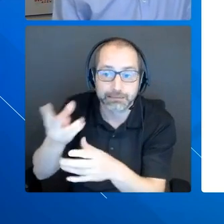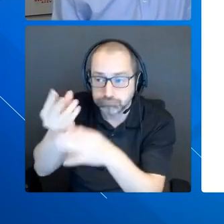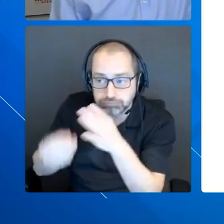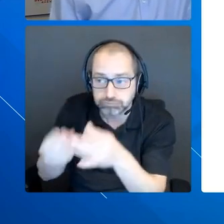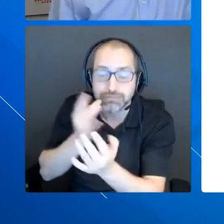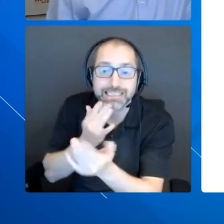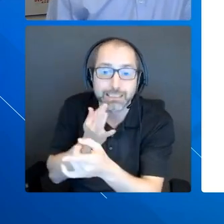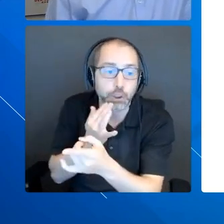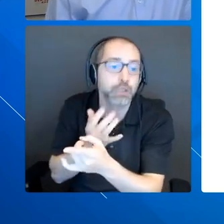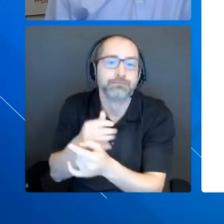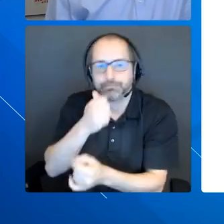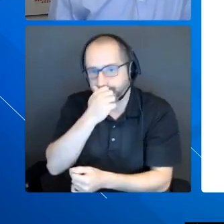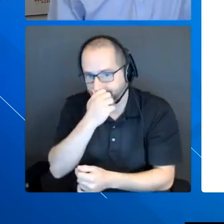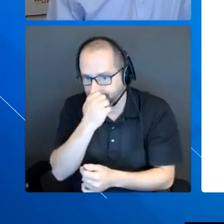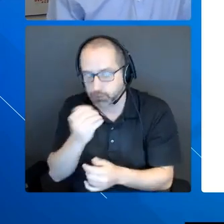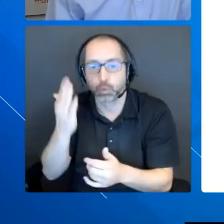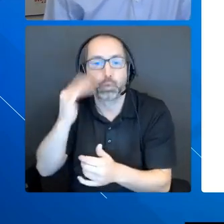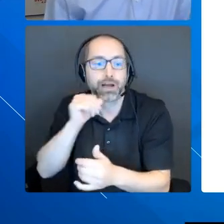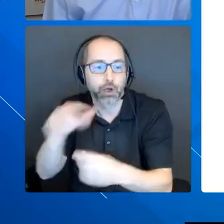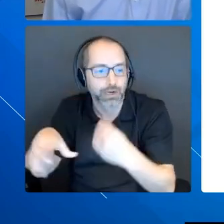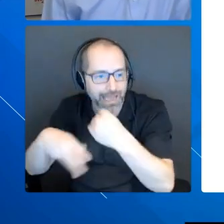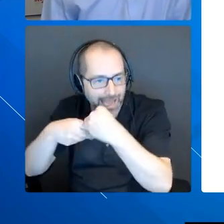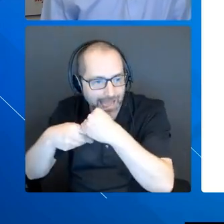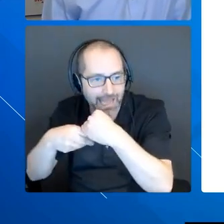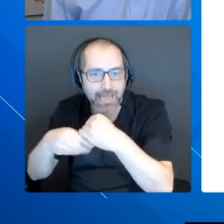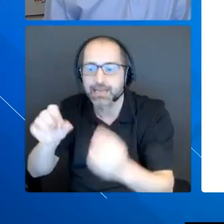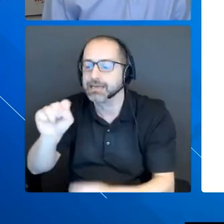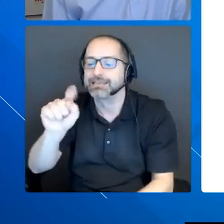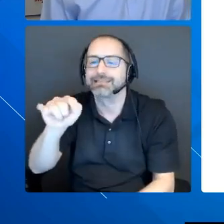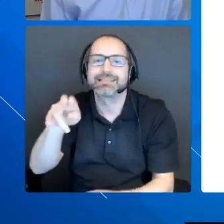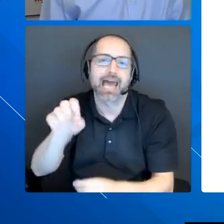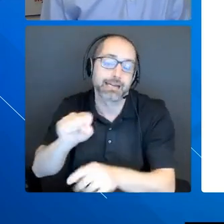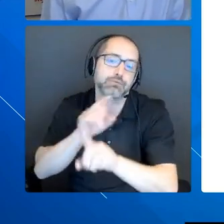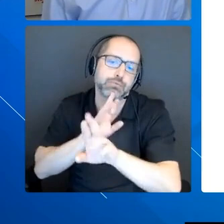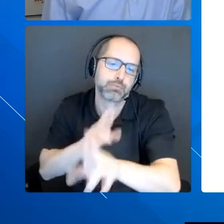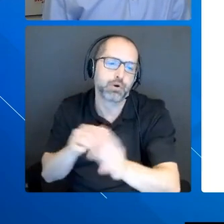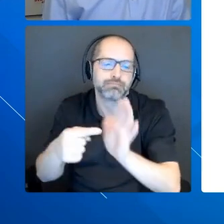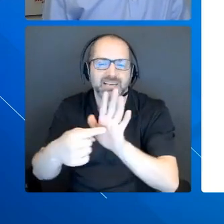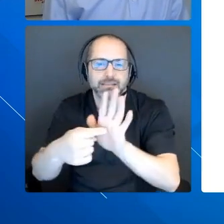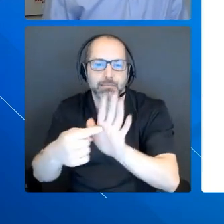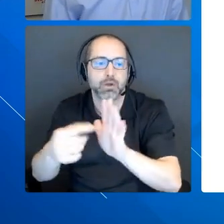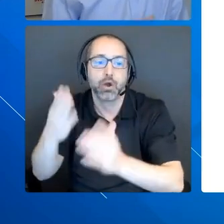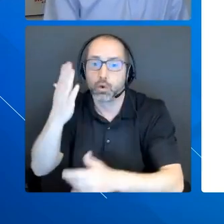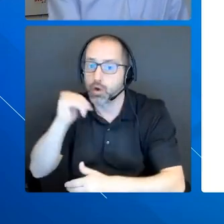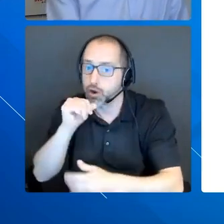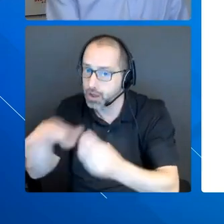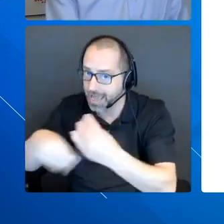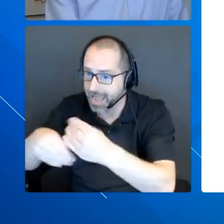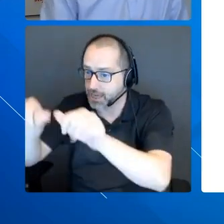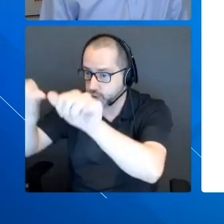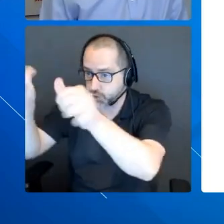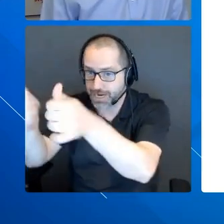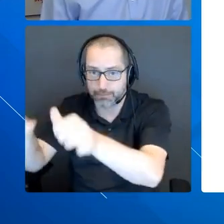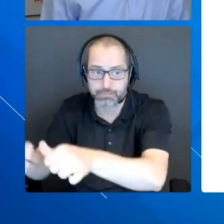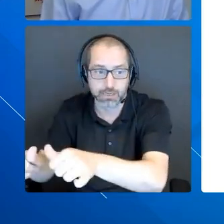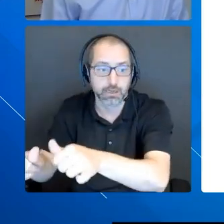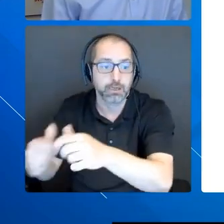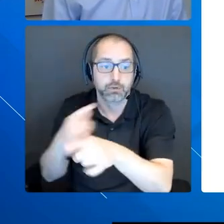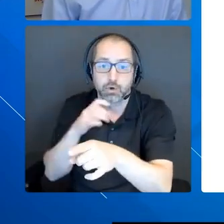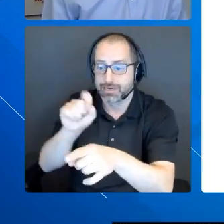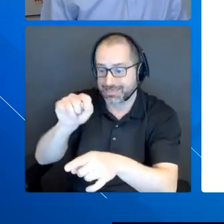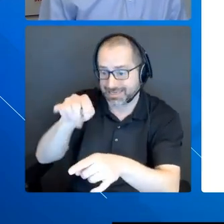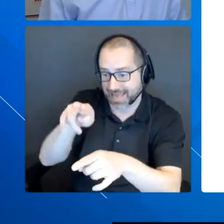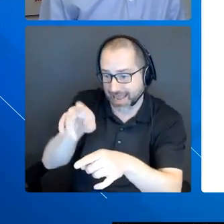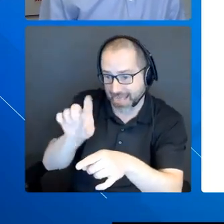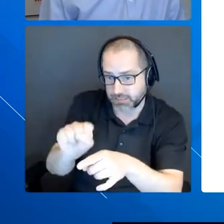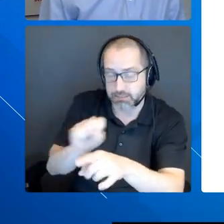right? Well, why not? And this is a status report, but why not also do shapes? So in this case, it's a status report. You can